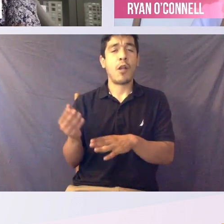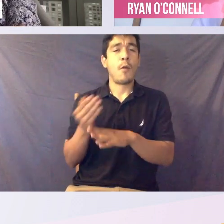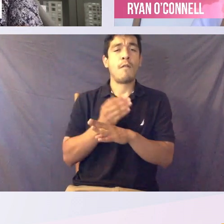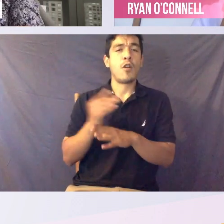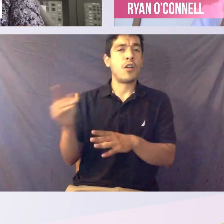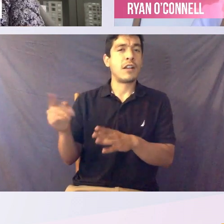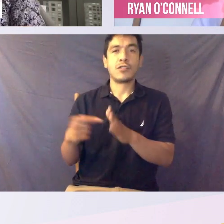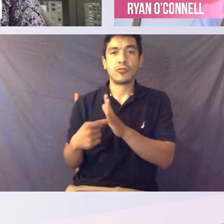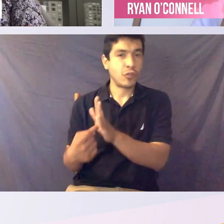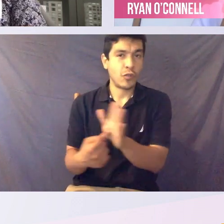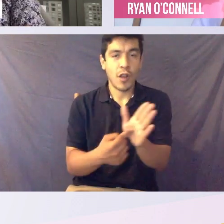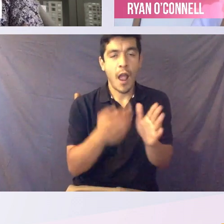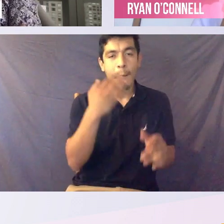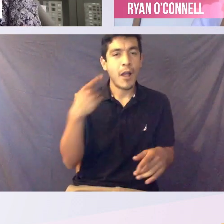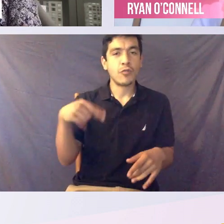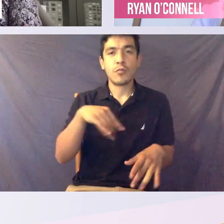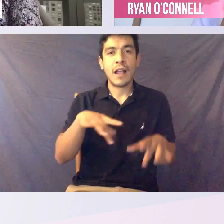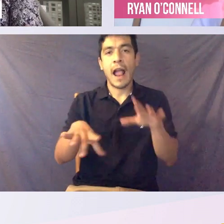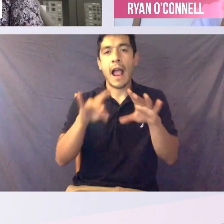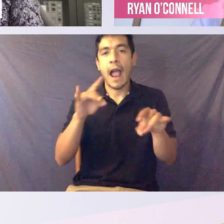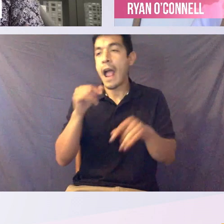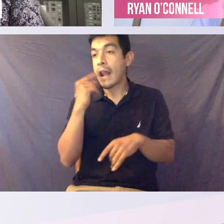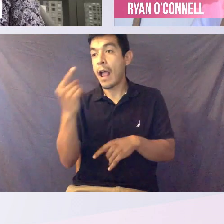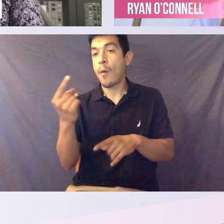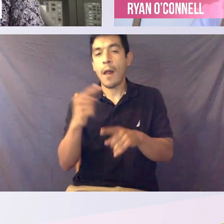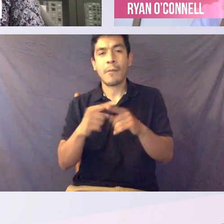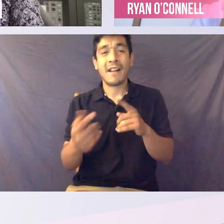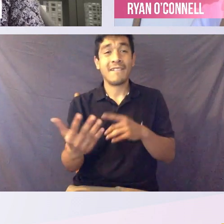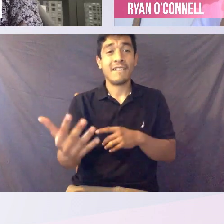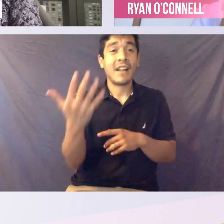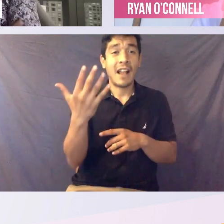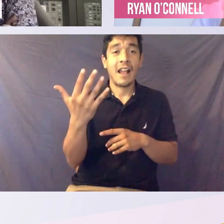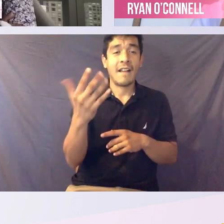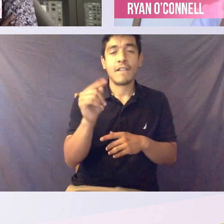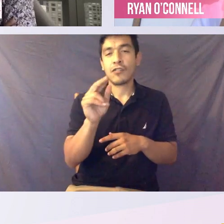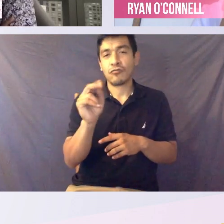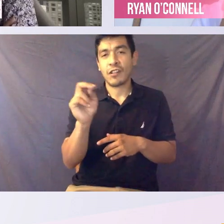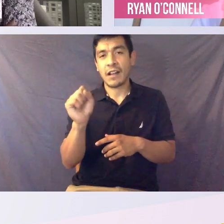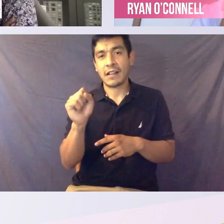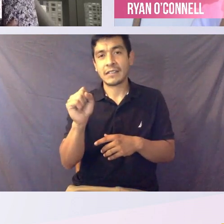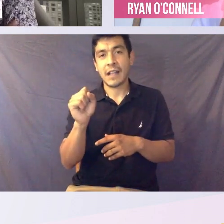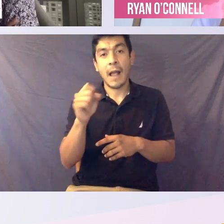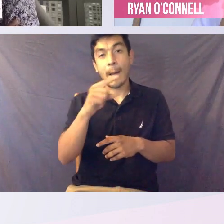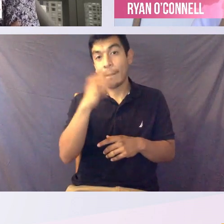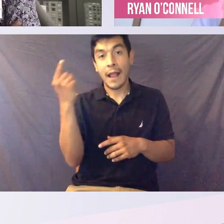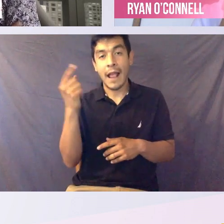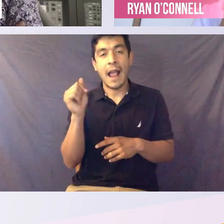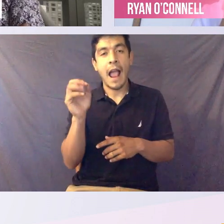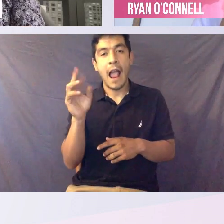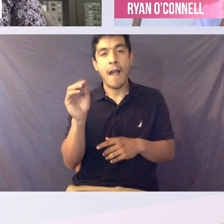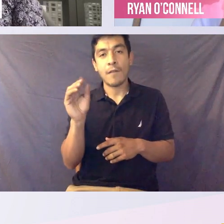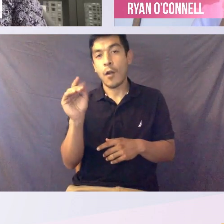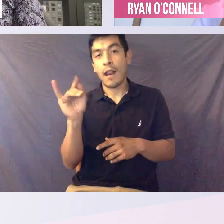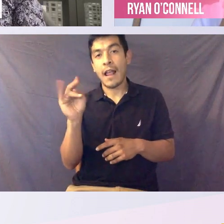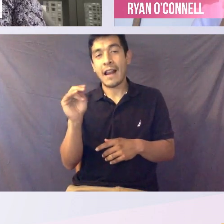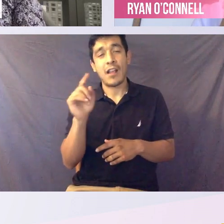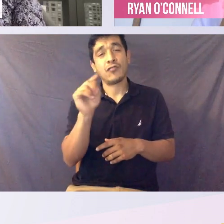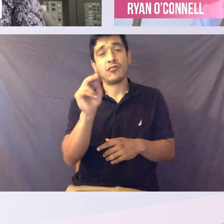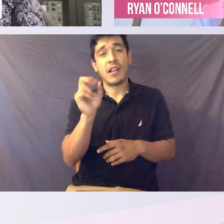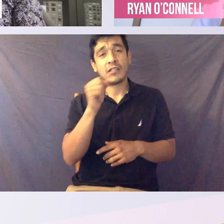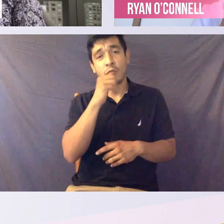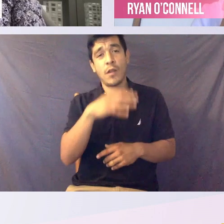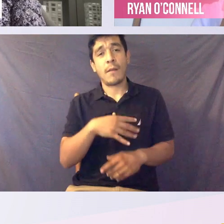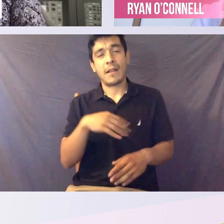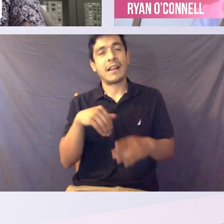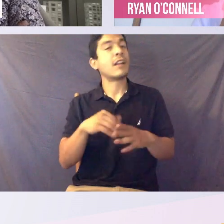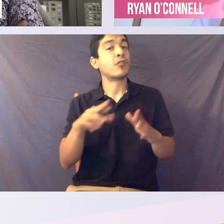debuted, because we cast not one but five trans, Black and Afro-Latin trans women in series regular